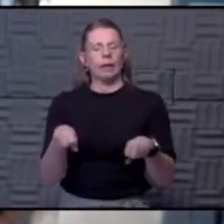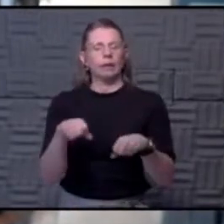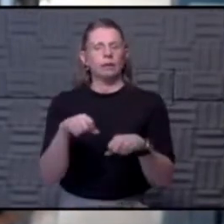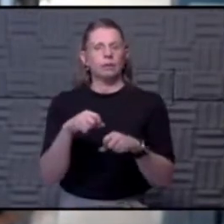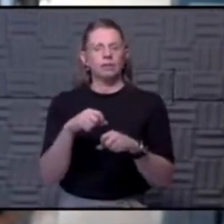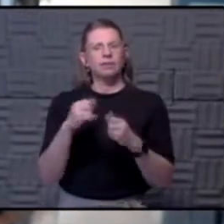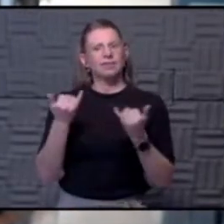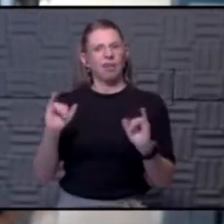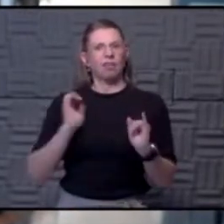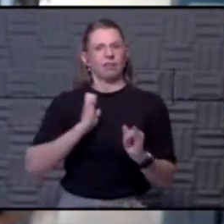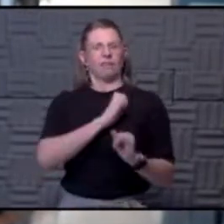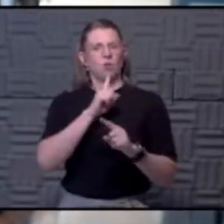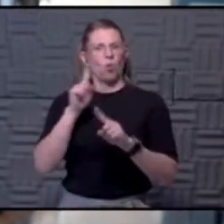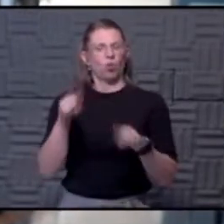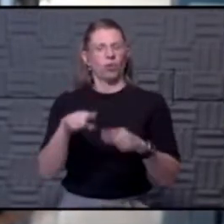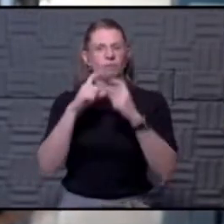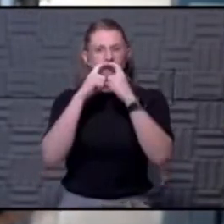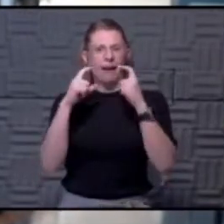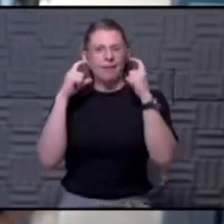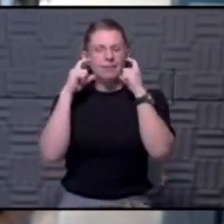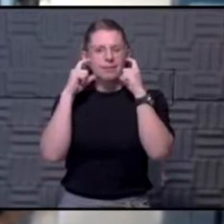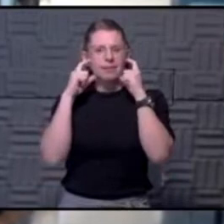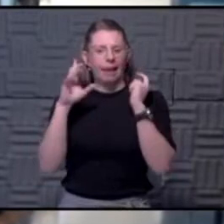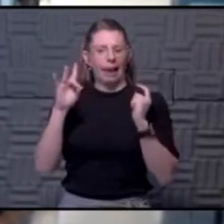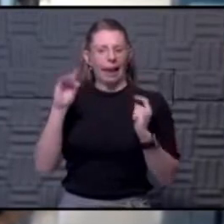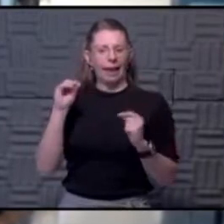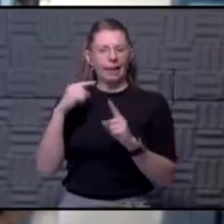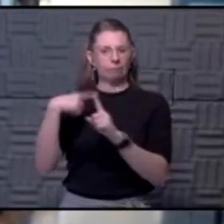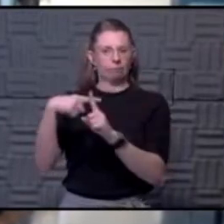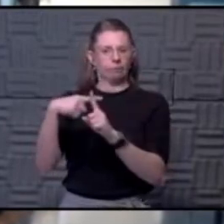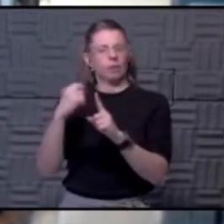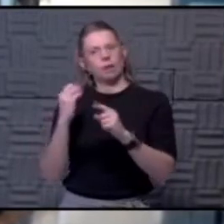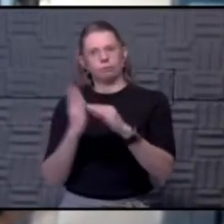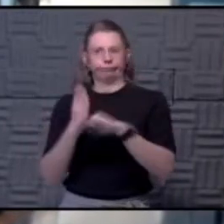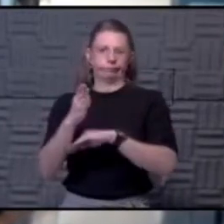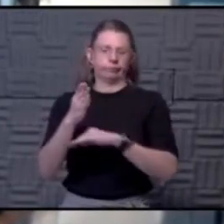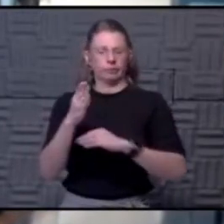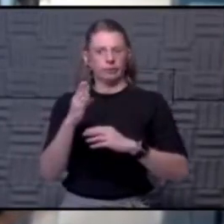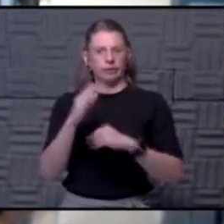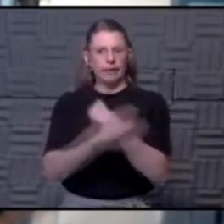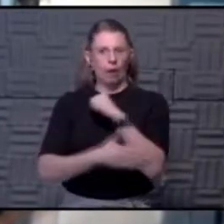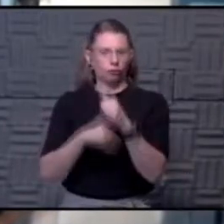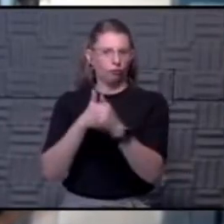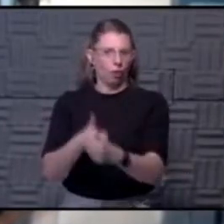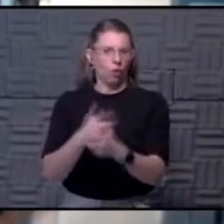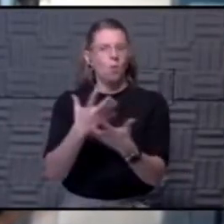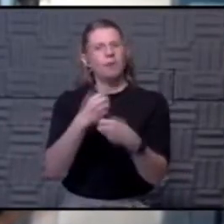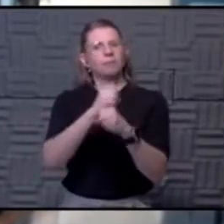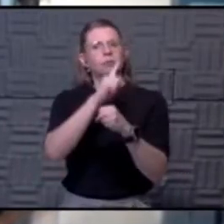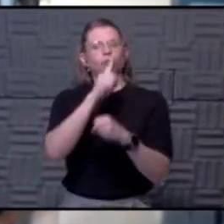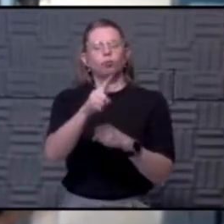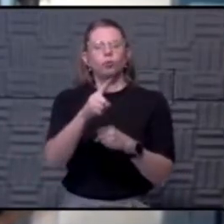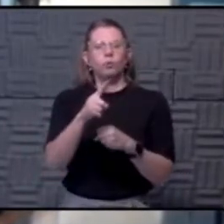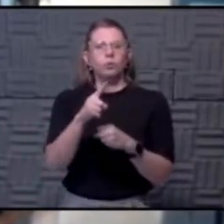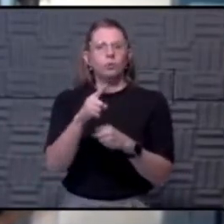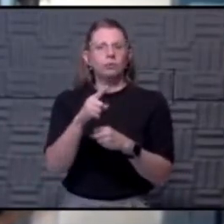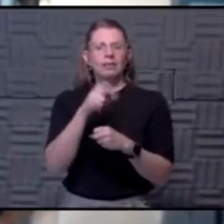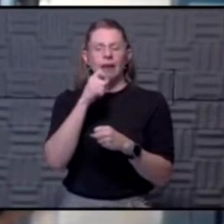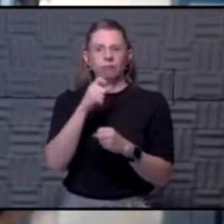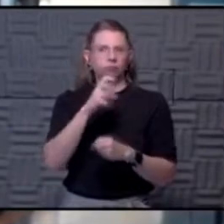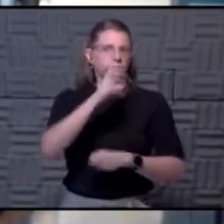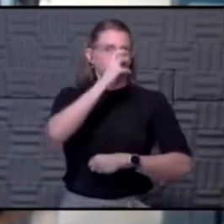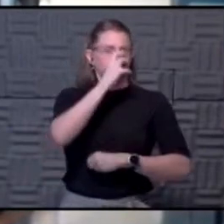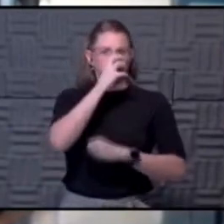executive order out there, mask that 80 plus counties are following, and we want to make sure that we aren't too restrictive